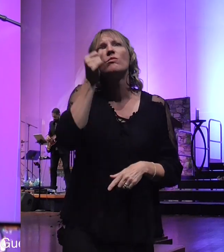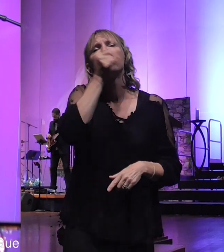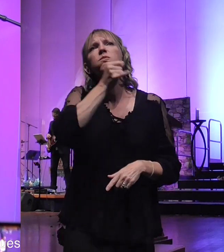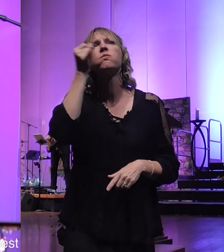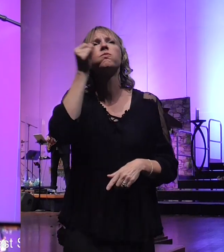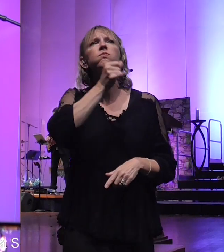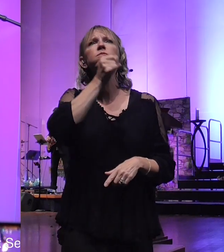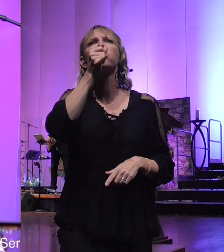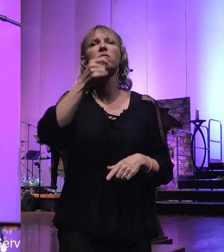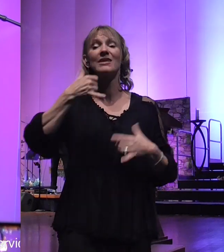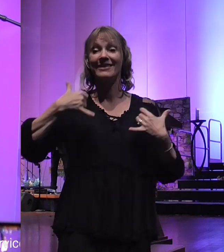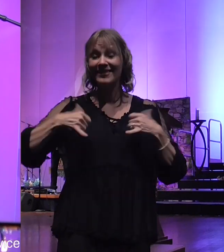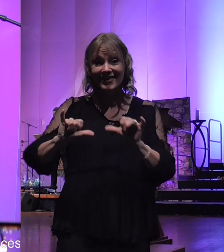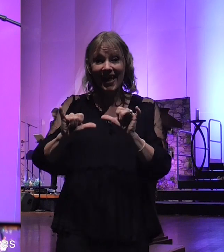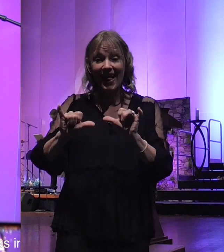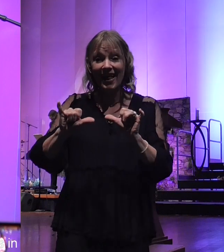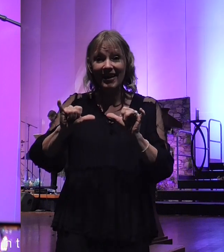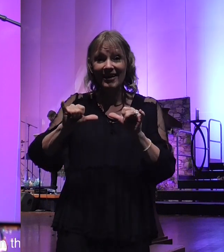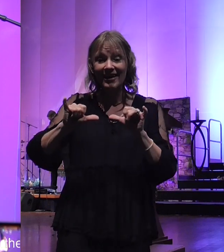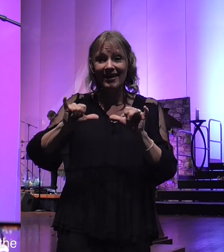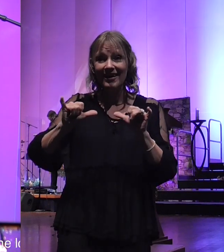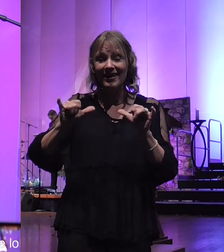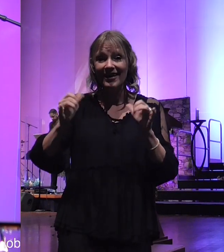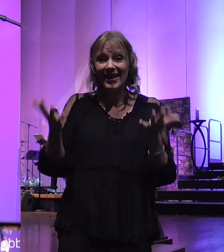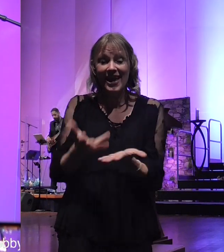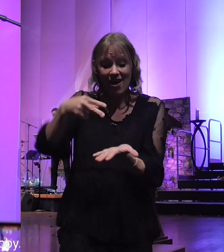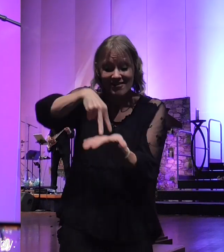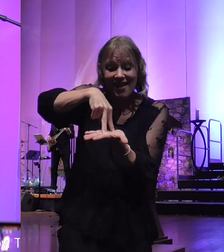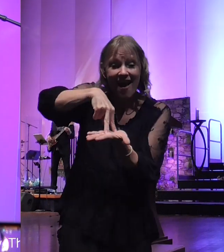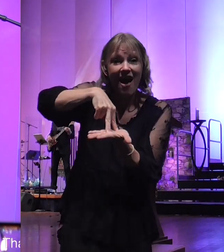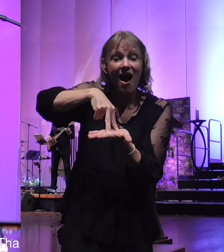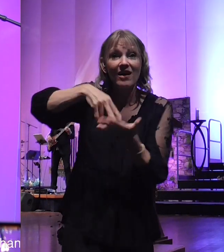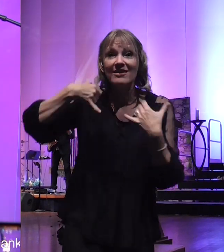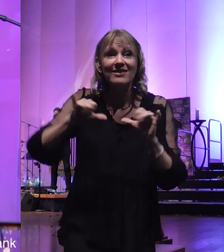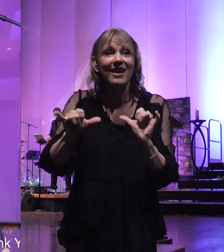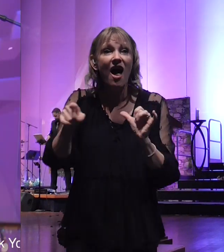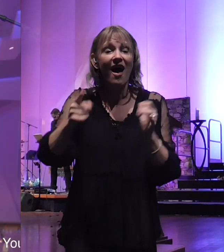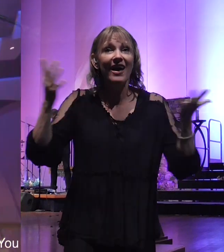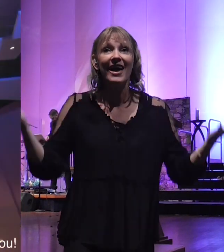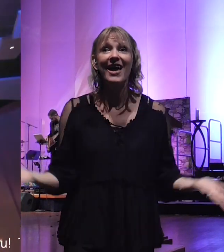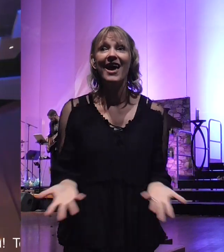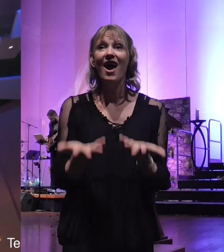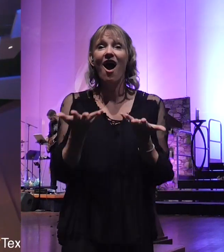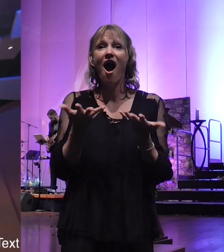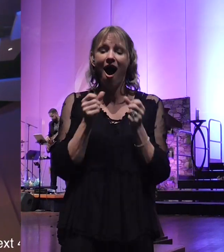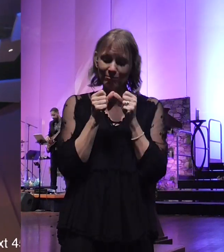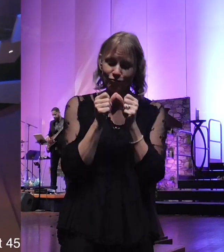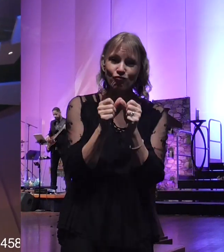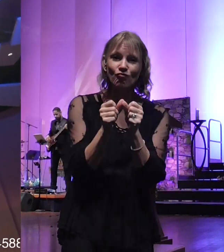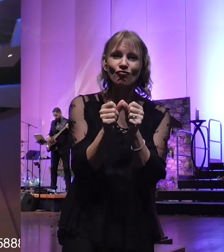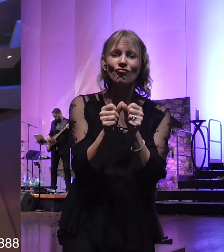But still here you stand, and still here you are,